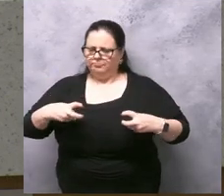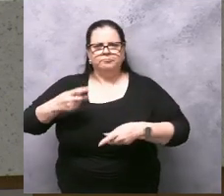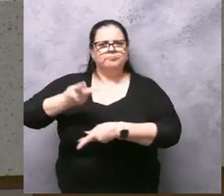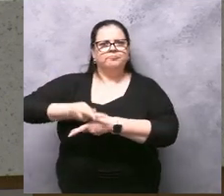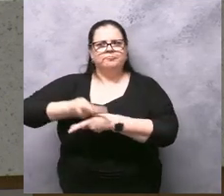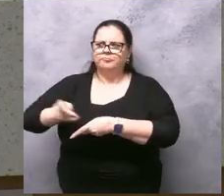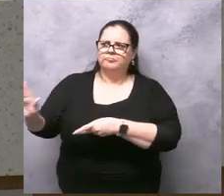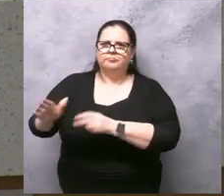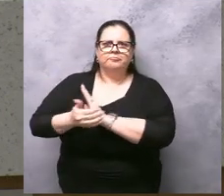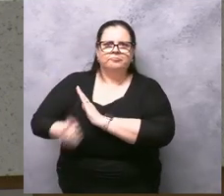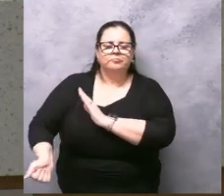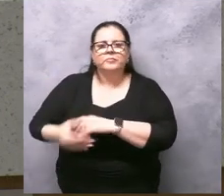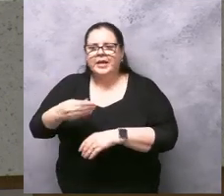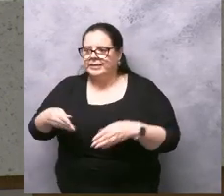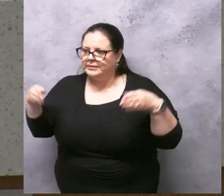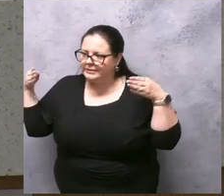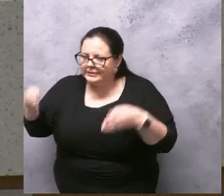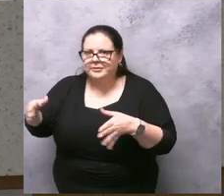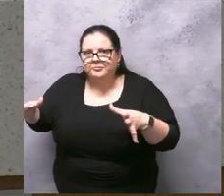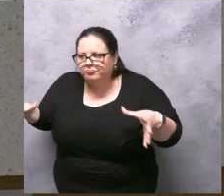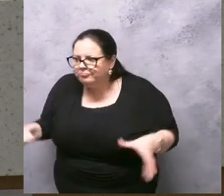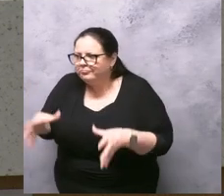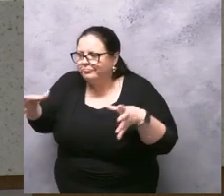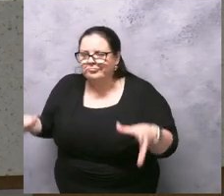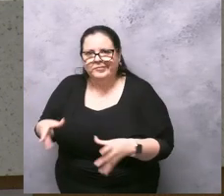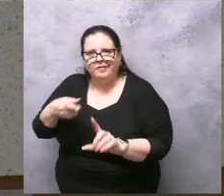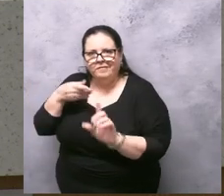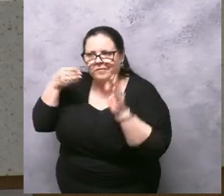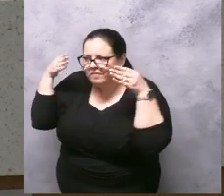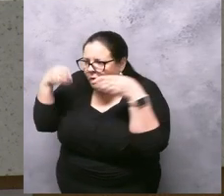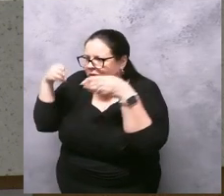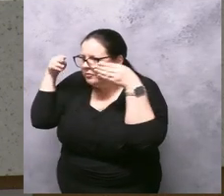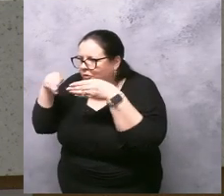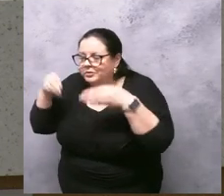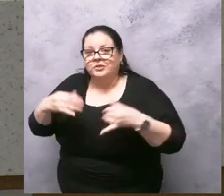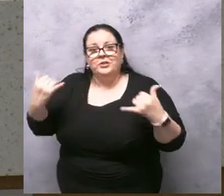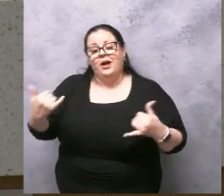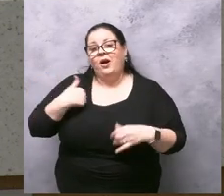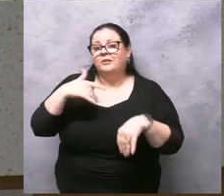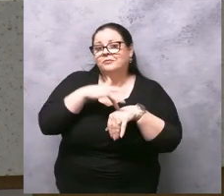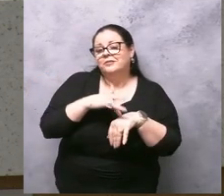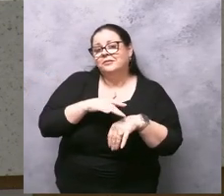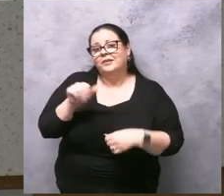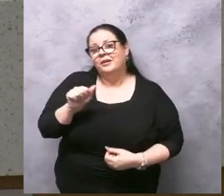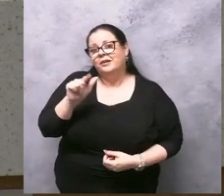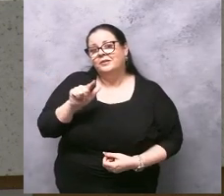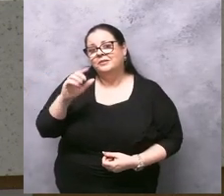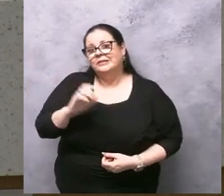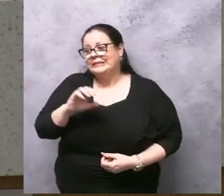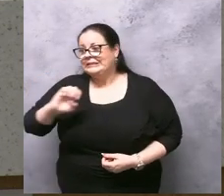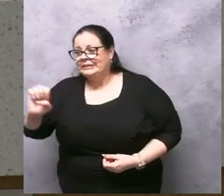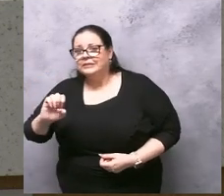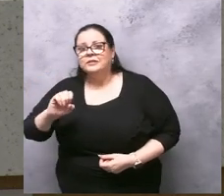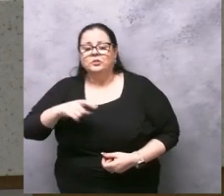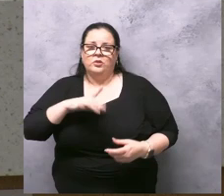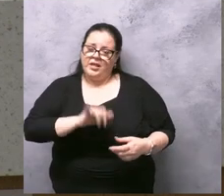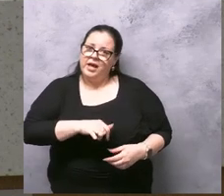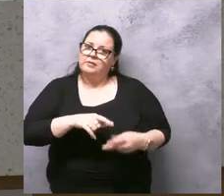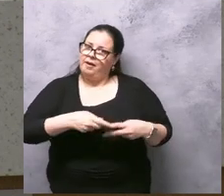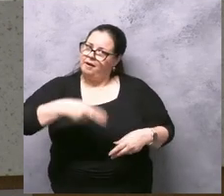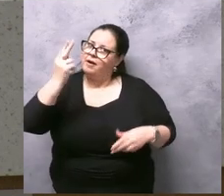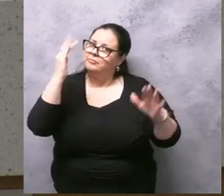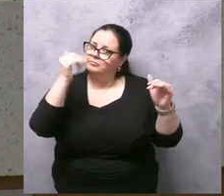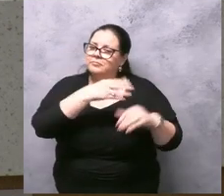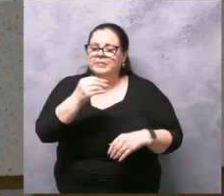then consistency of focus was seen. Today I had the pleasure of being out at ALC East, a strong balance of high expectations and deep care for the students